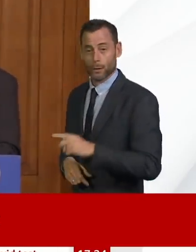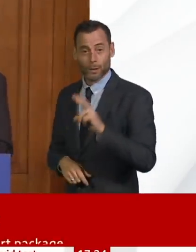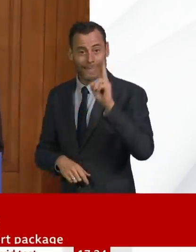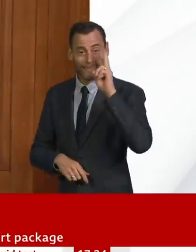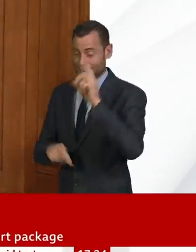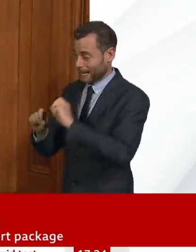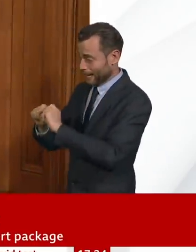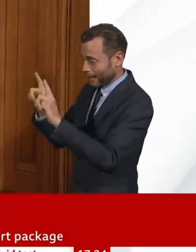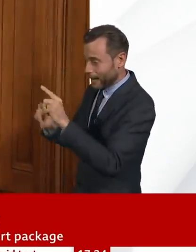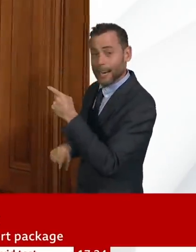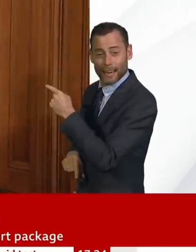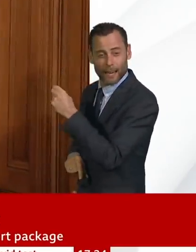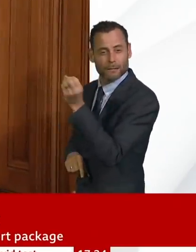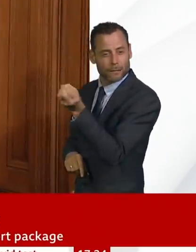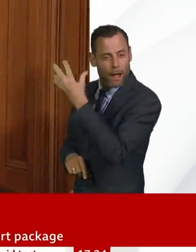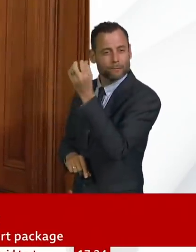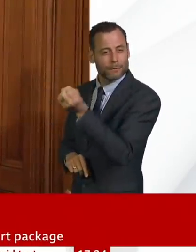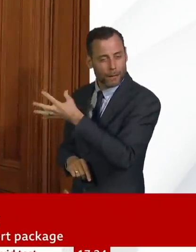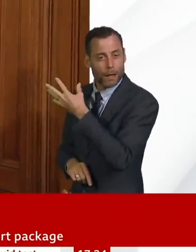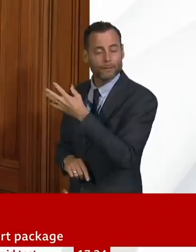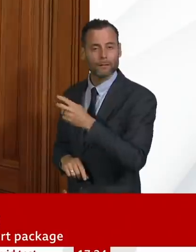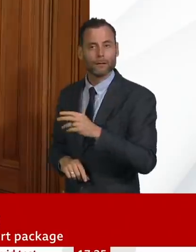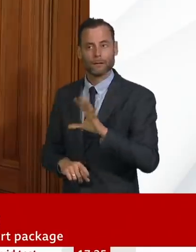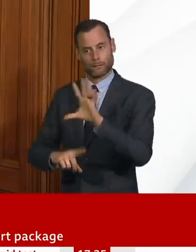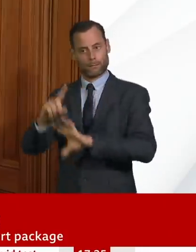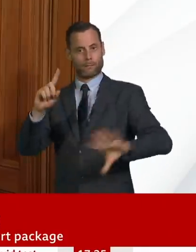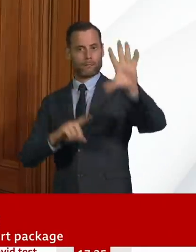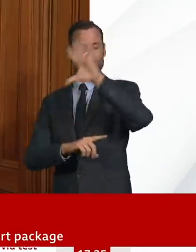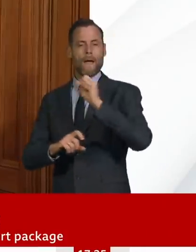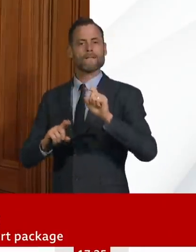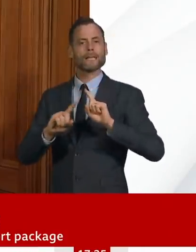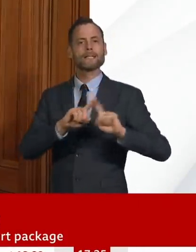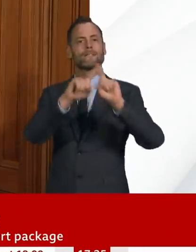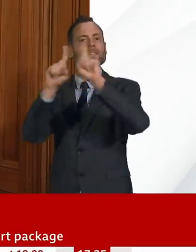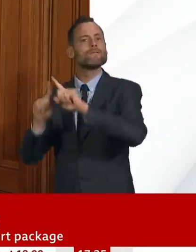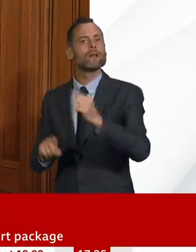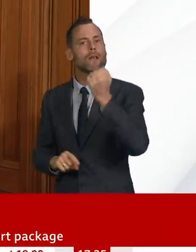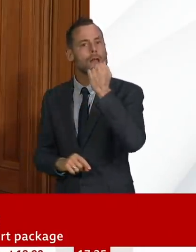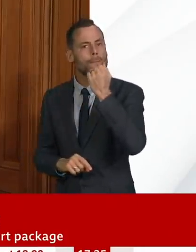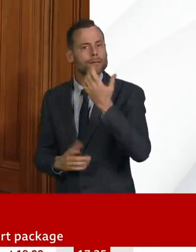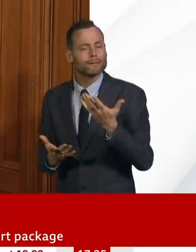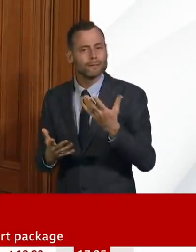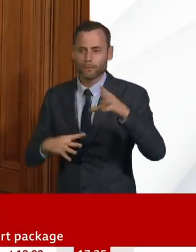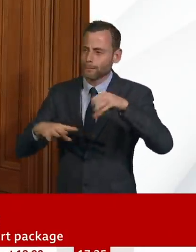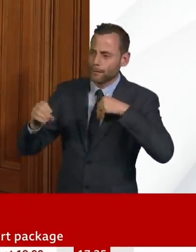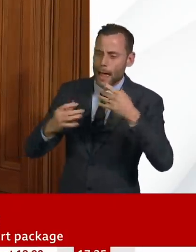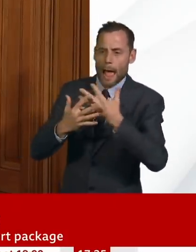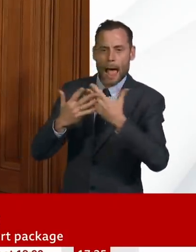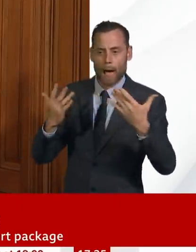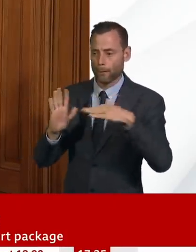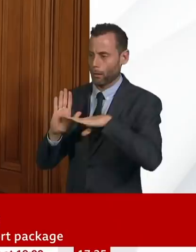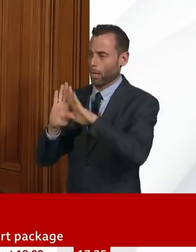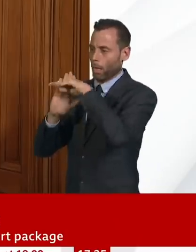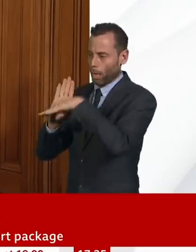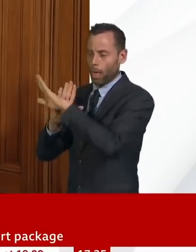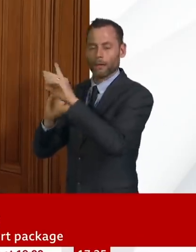is variation around the country. And indeed, that is also reflected in the number of patients that we see in hospitals. So